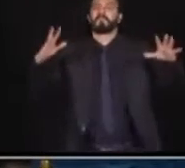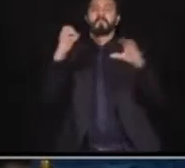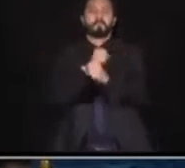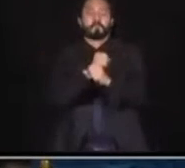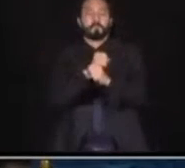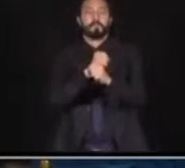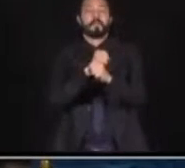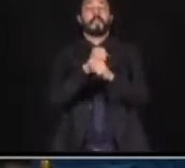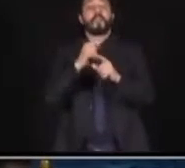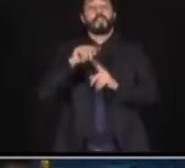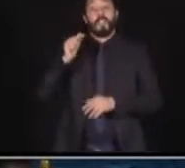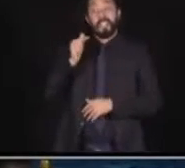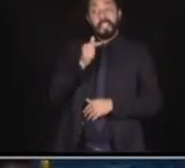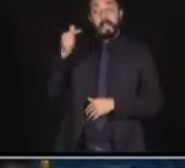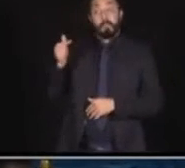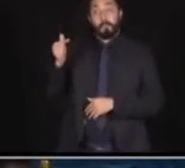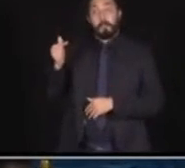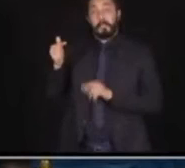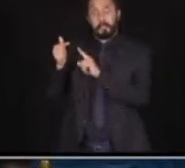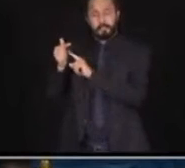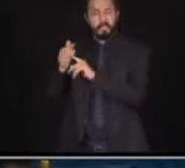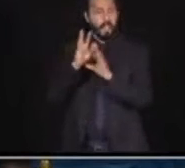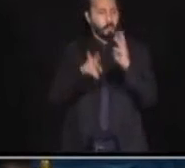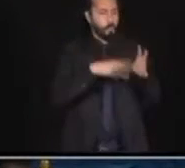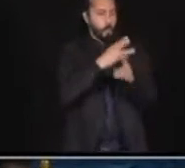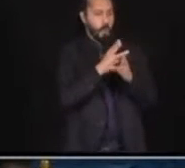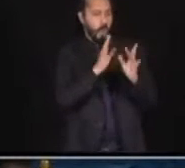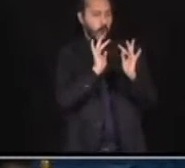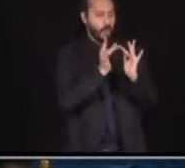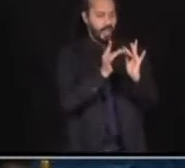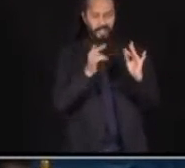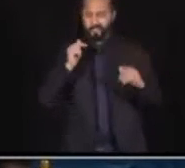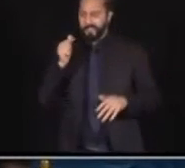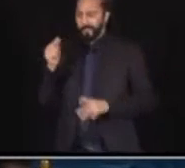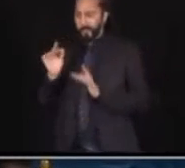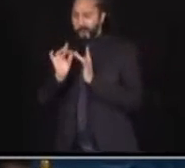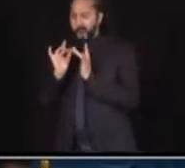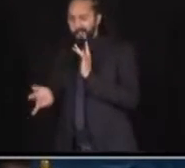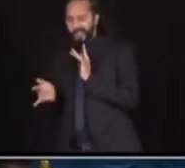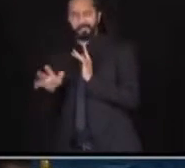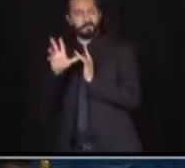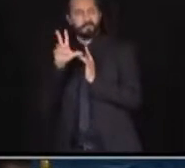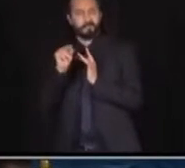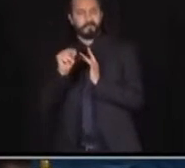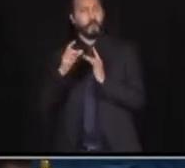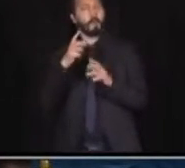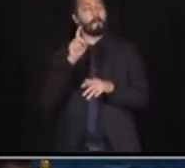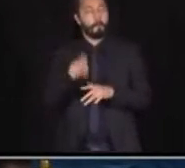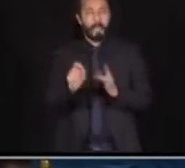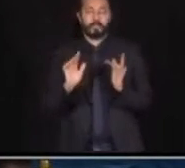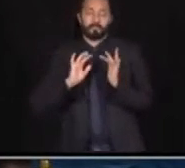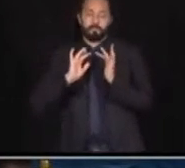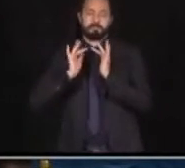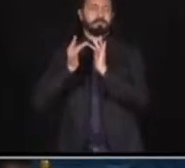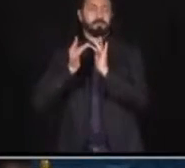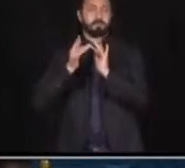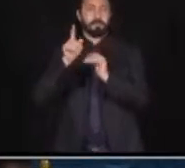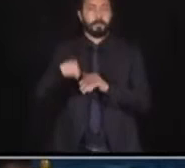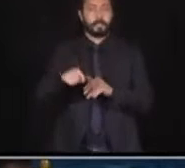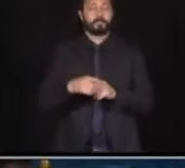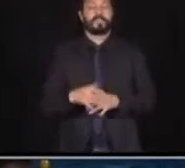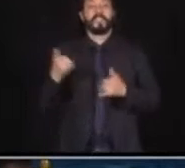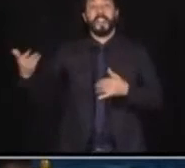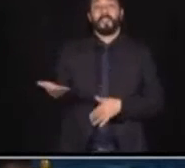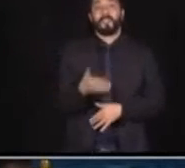we can't be an offline government in an online world. Thank you. And now I'd like to invite Jamal McGlure to the